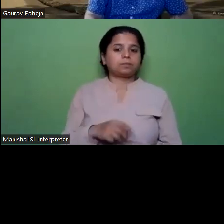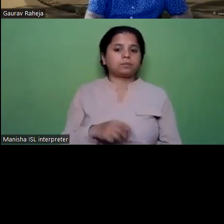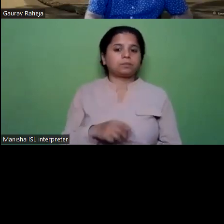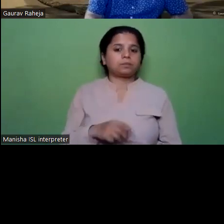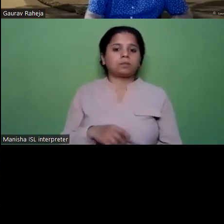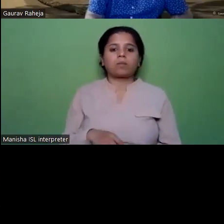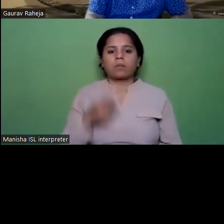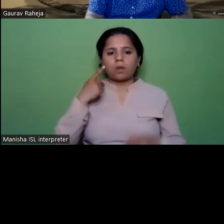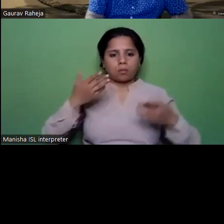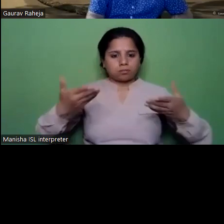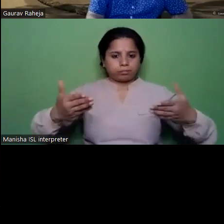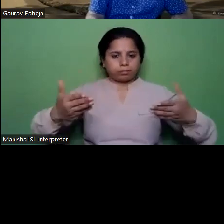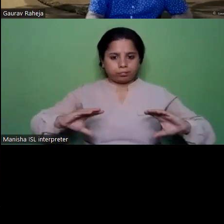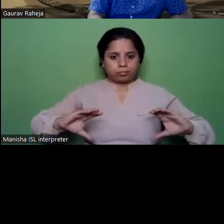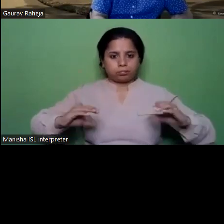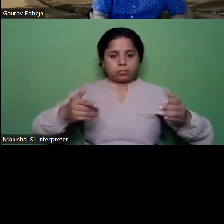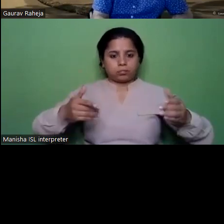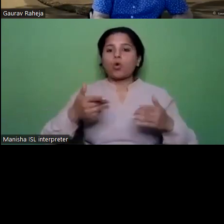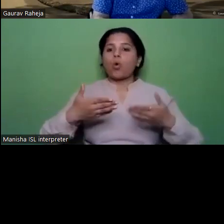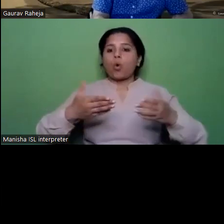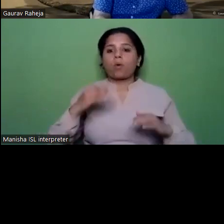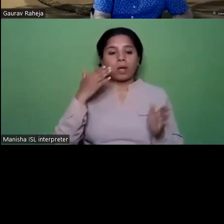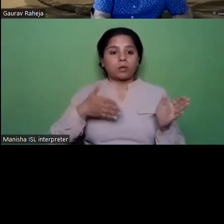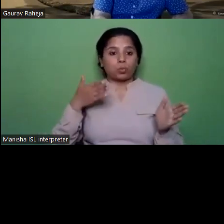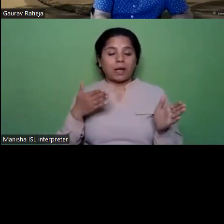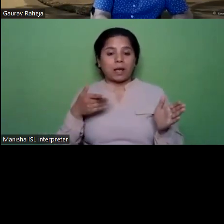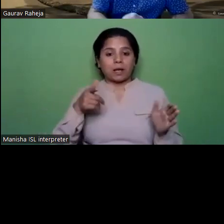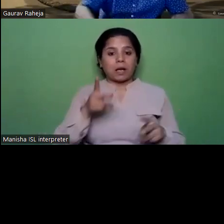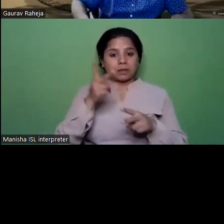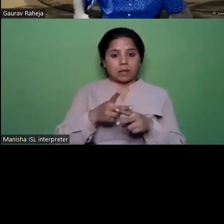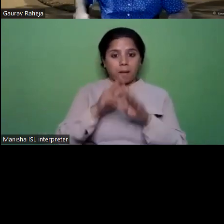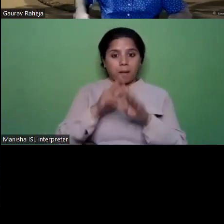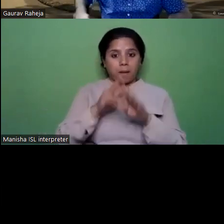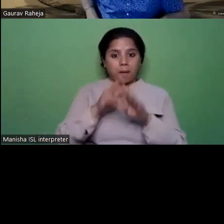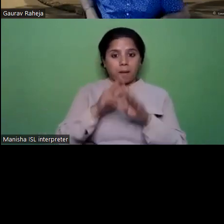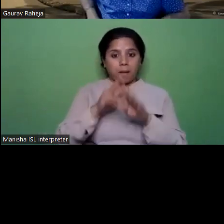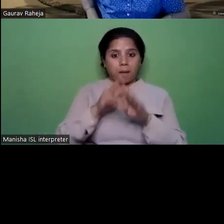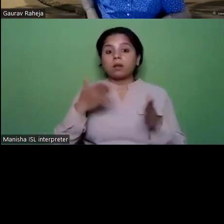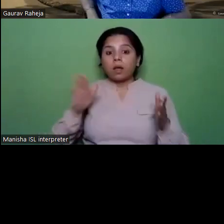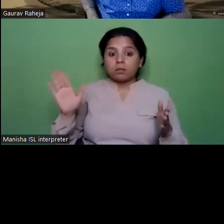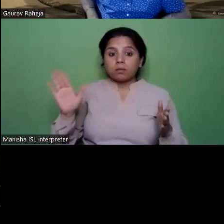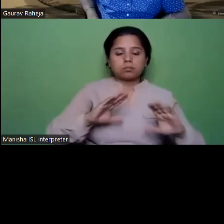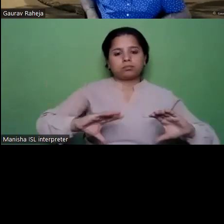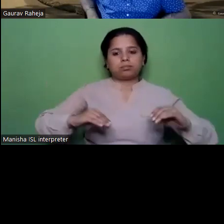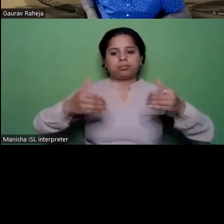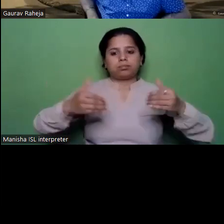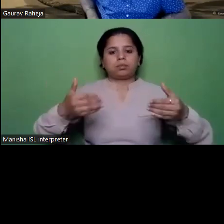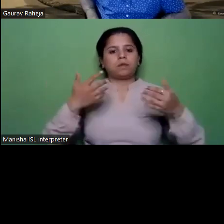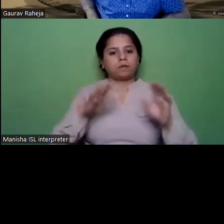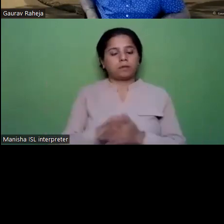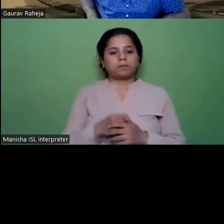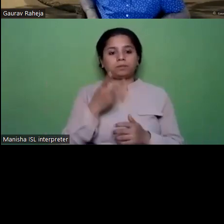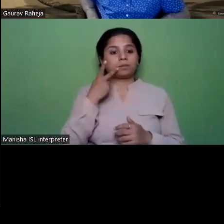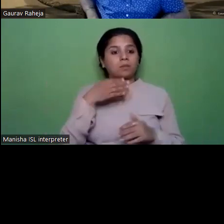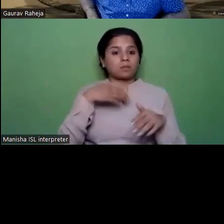folds. It opens only when the train halts. So in order to make this more accessible, and of course, this is inside the